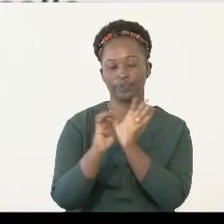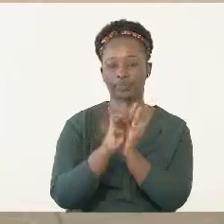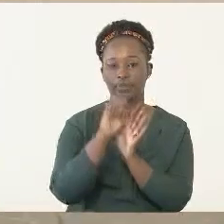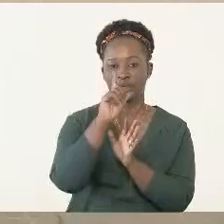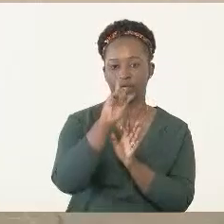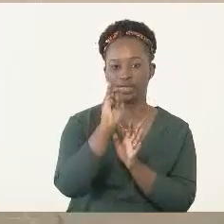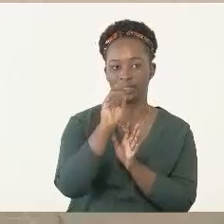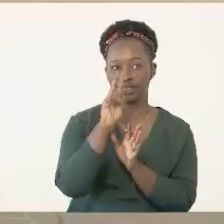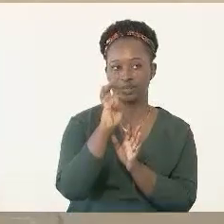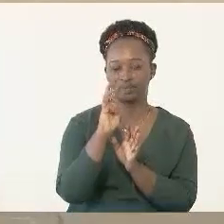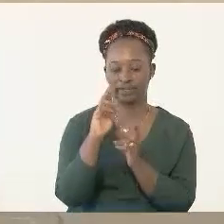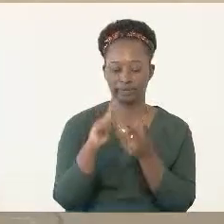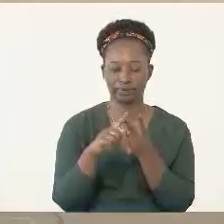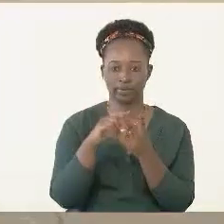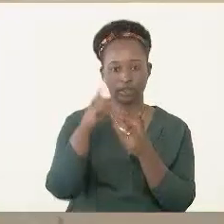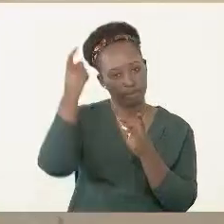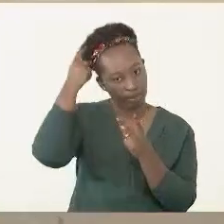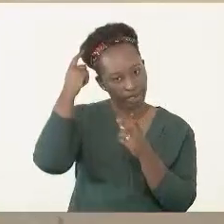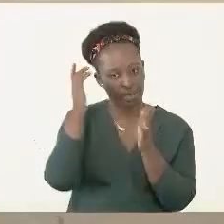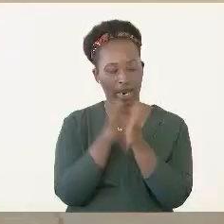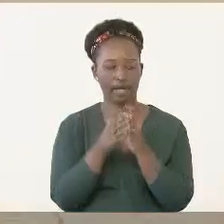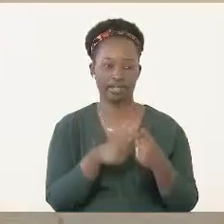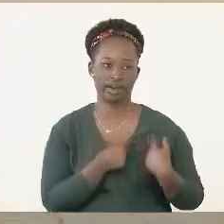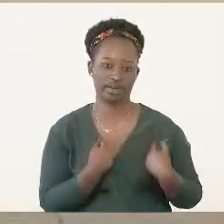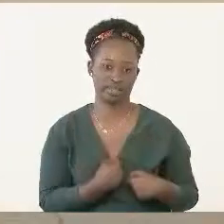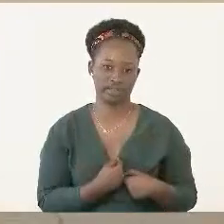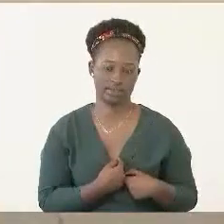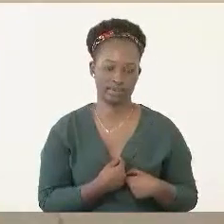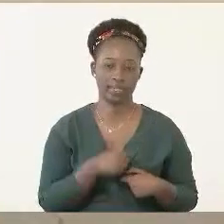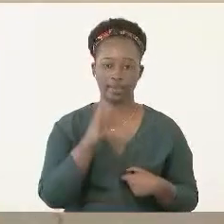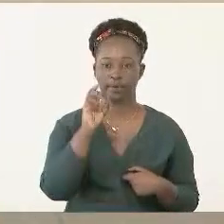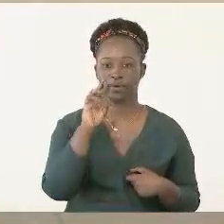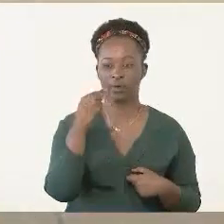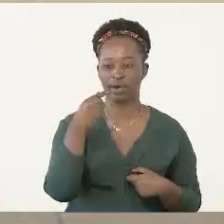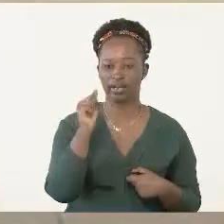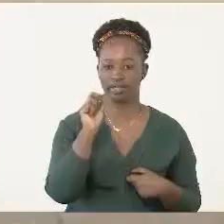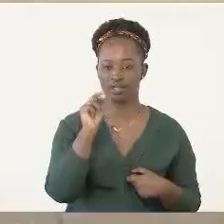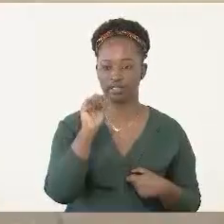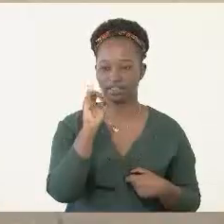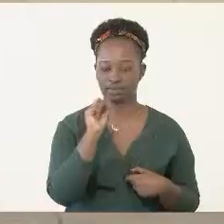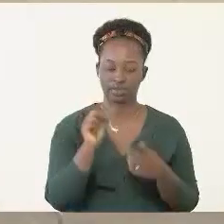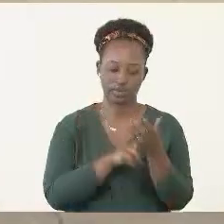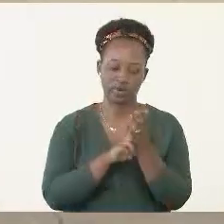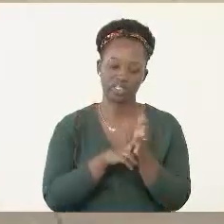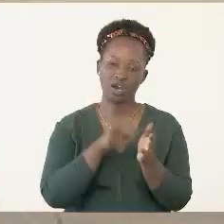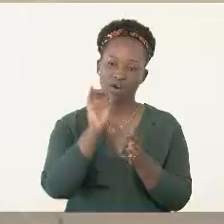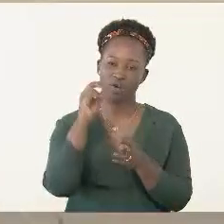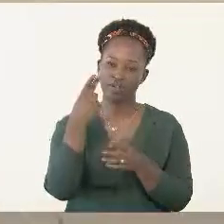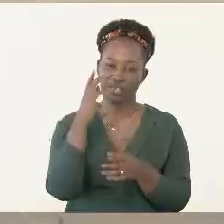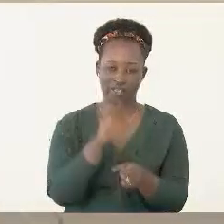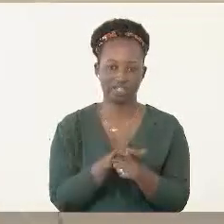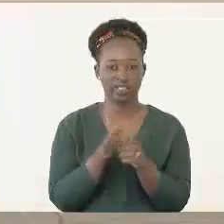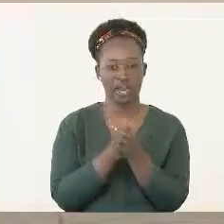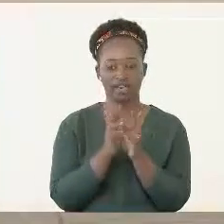liver, brain, and the heart. The organs which consume a lot of oxygen, and they are very important.